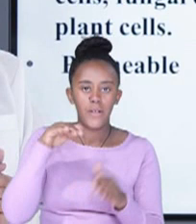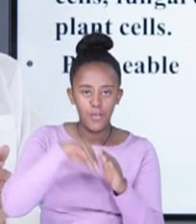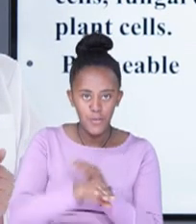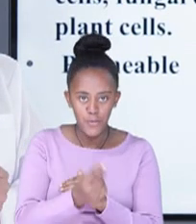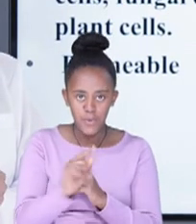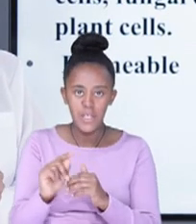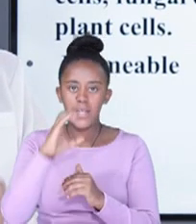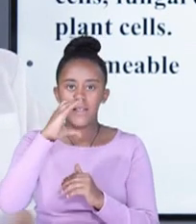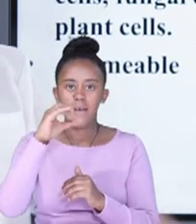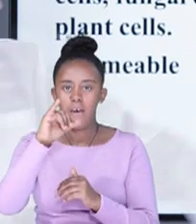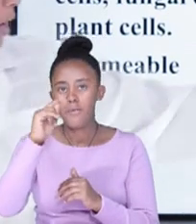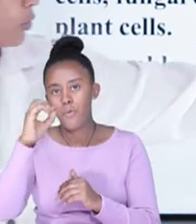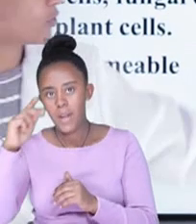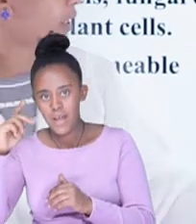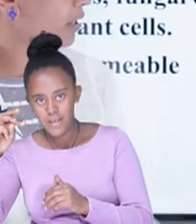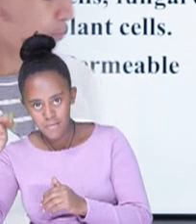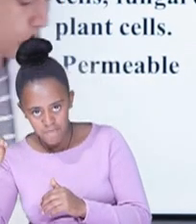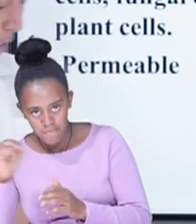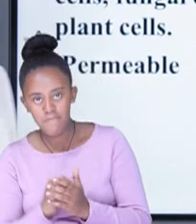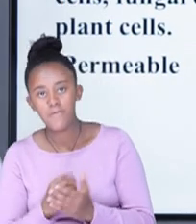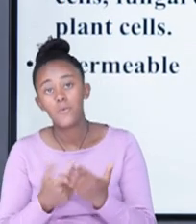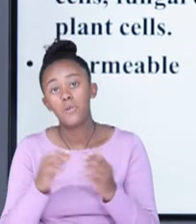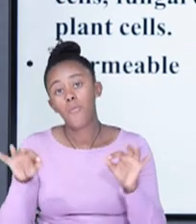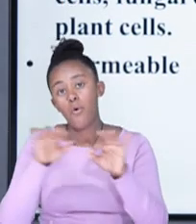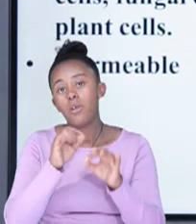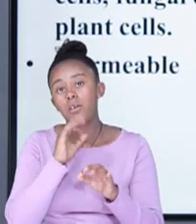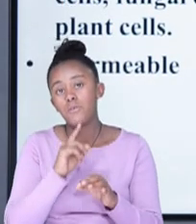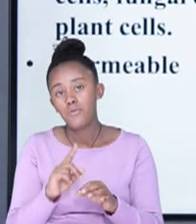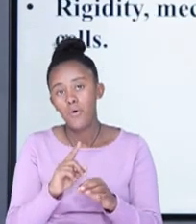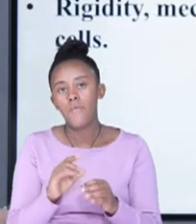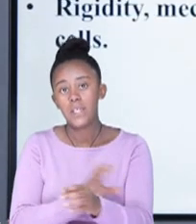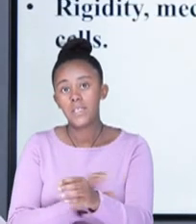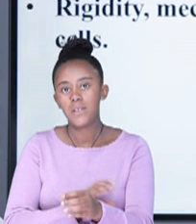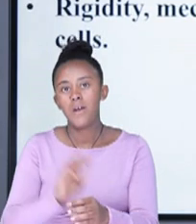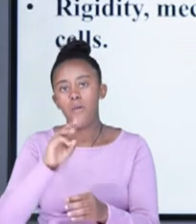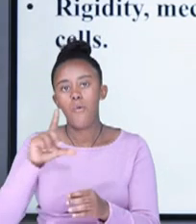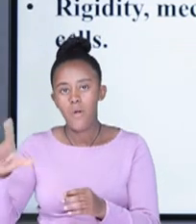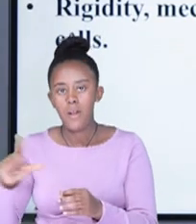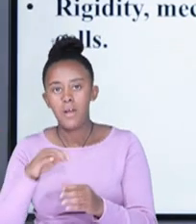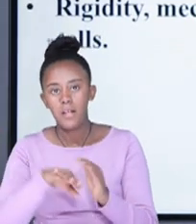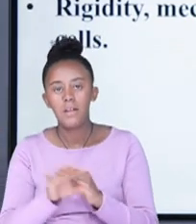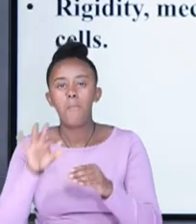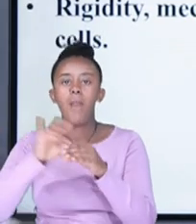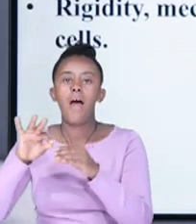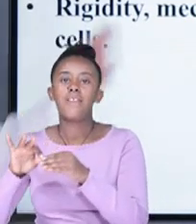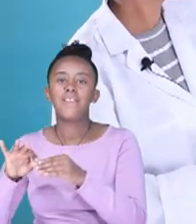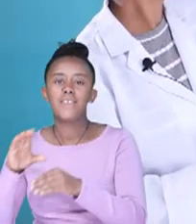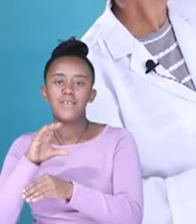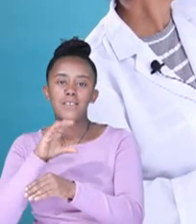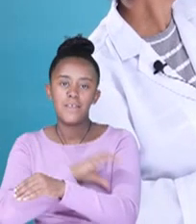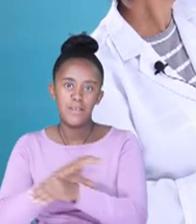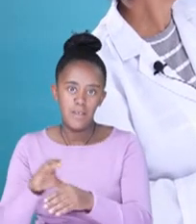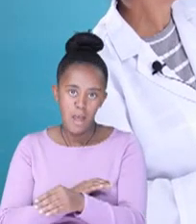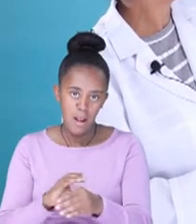the cytoplasm. That's one of the importance of cell wall in plant cell. Here it